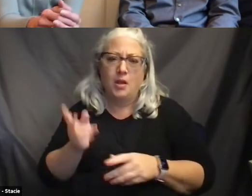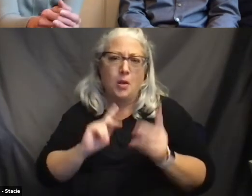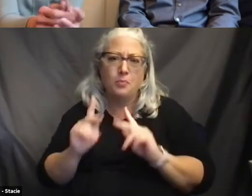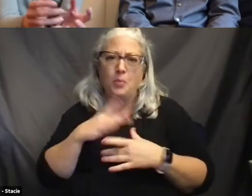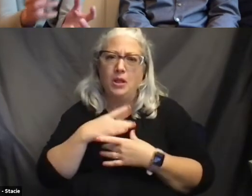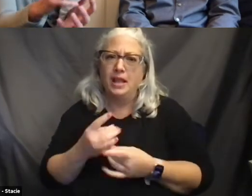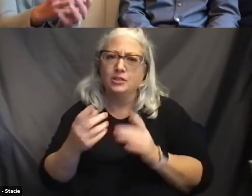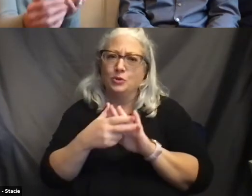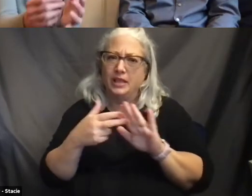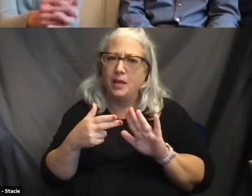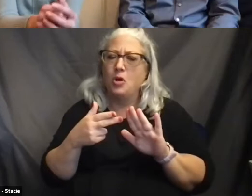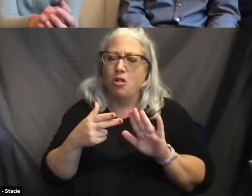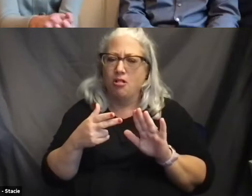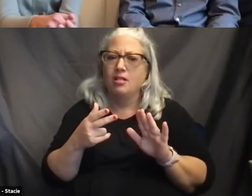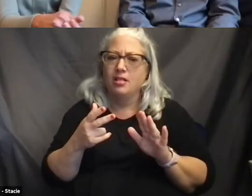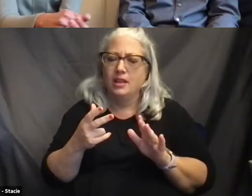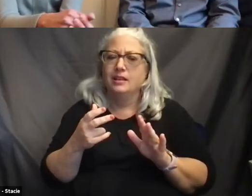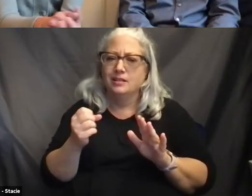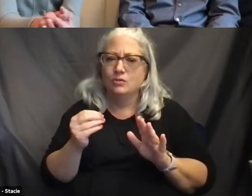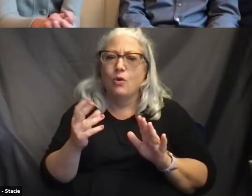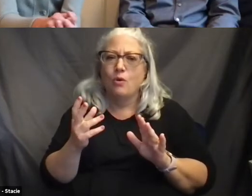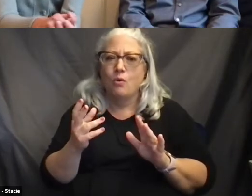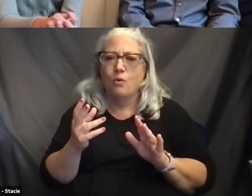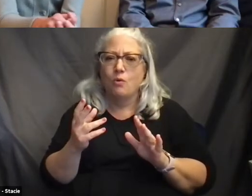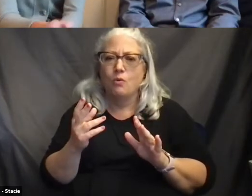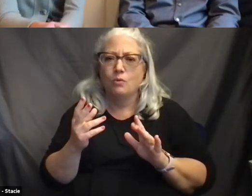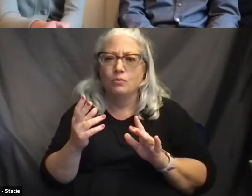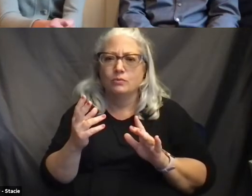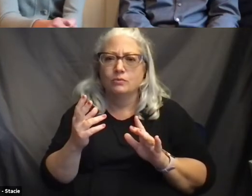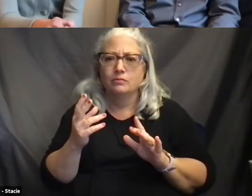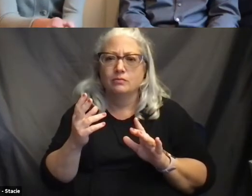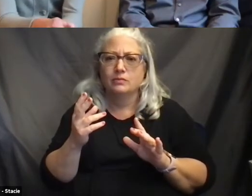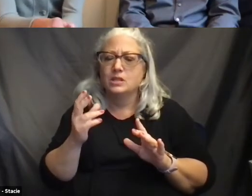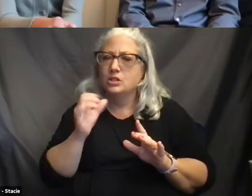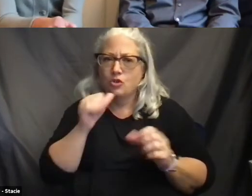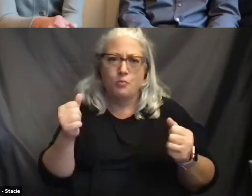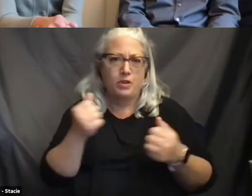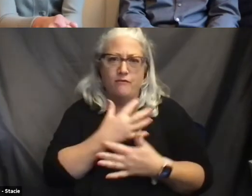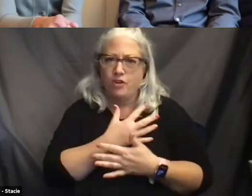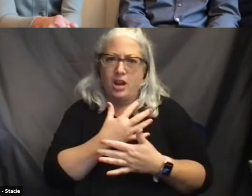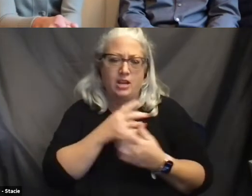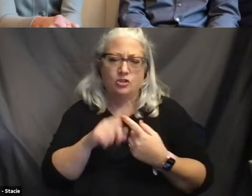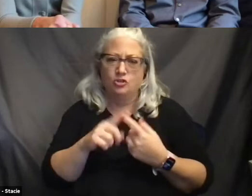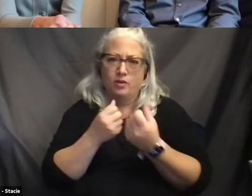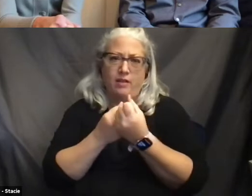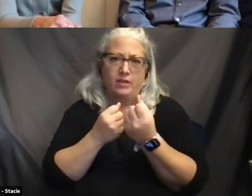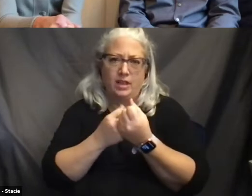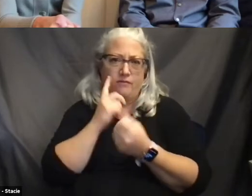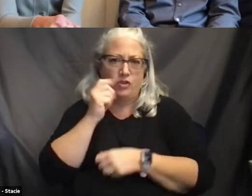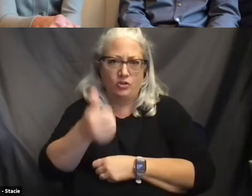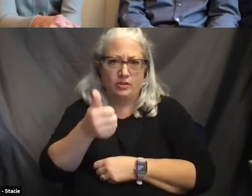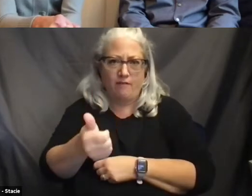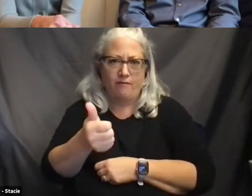children either, and you have to, I think, you know, don't be afraid to advocate for yourself. And you